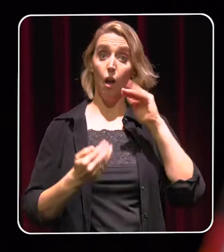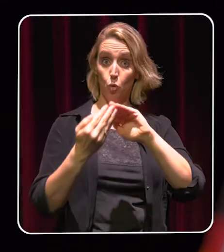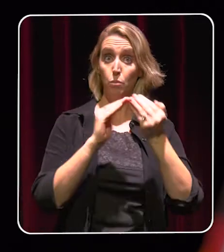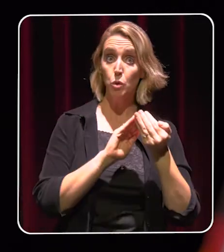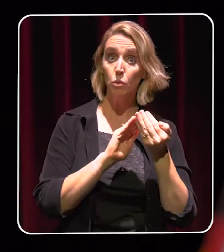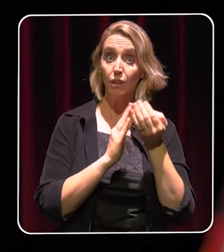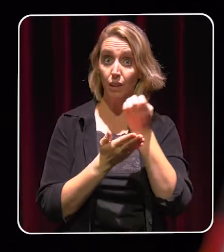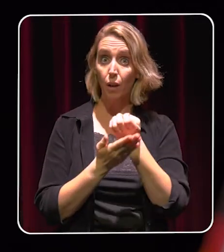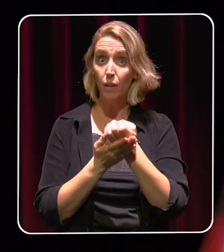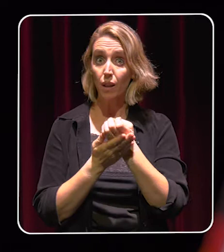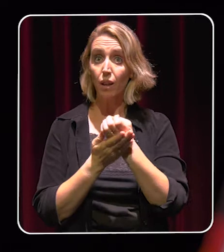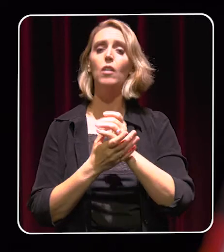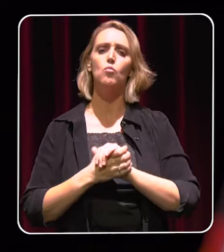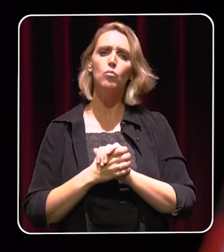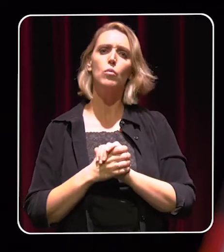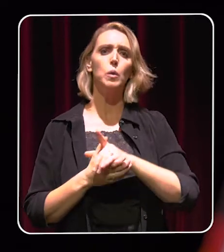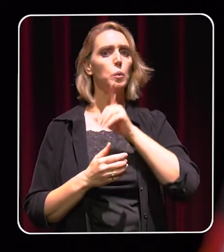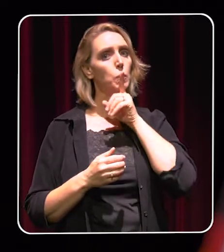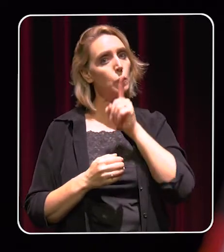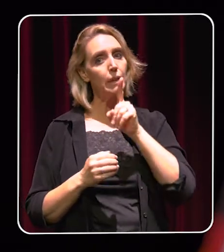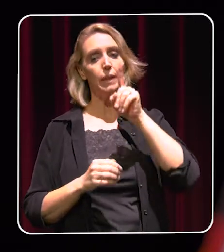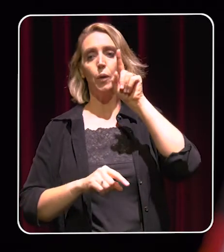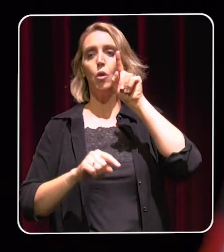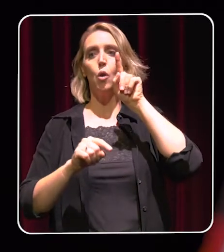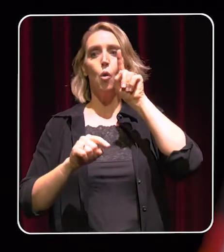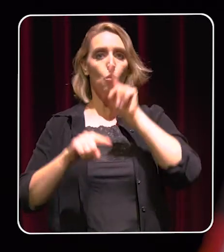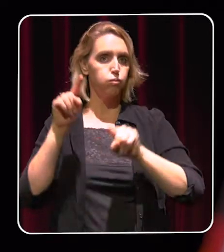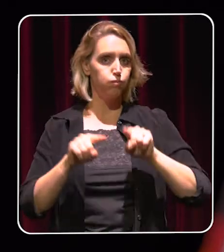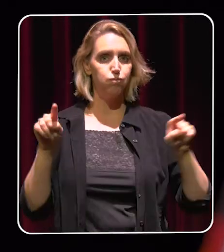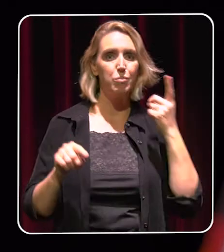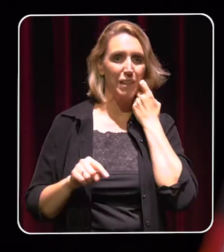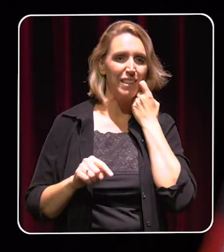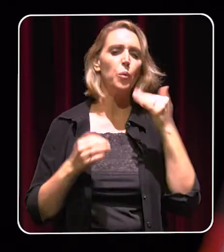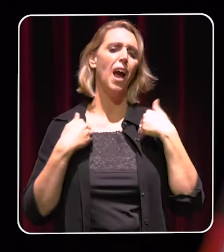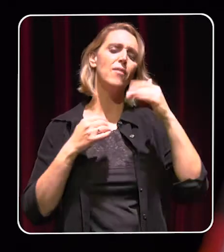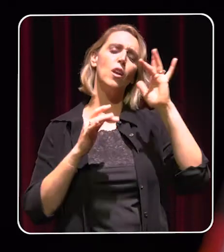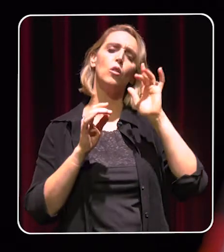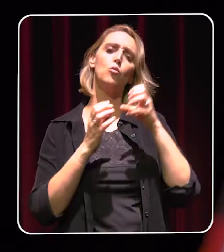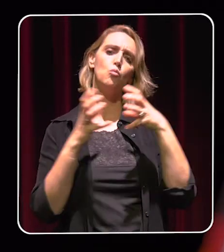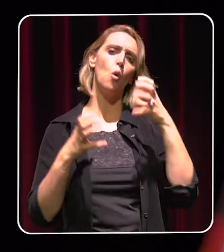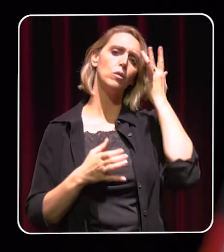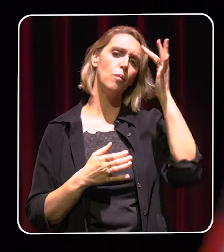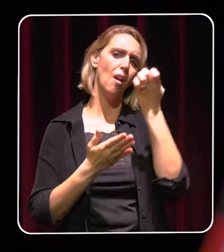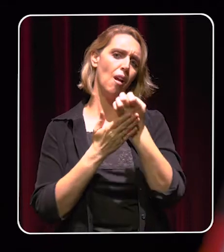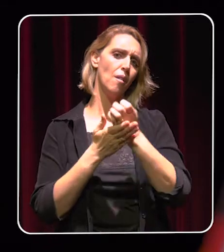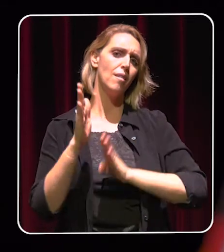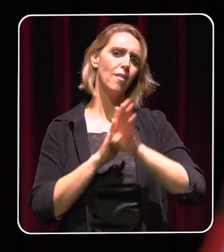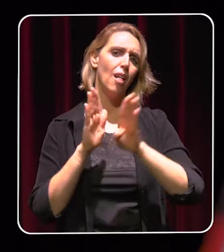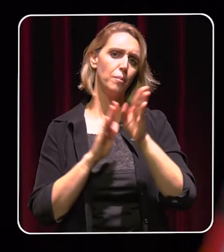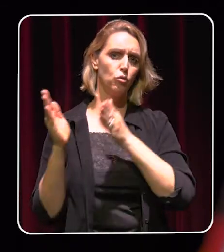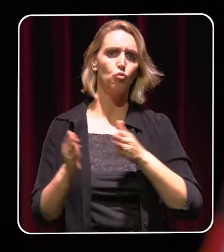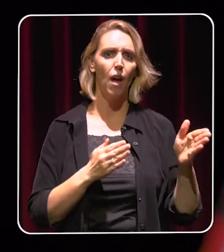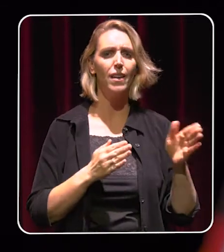our economy, which has been drastically diversified in recent years thanks to our Grow Smarter economic development strategy,